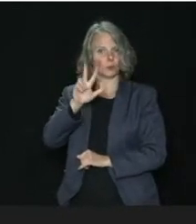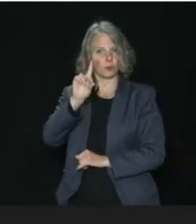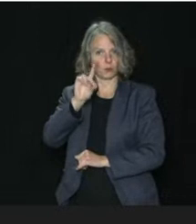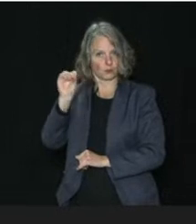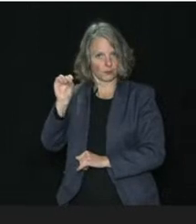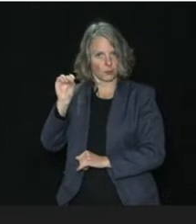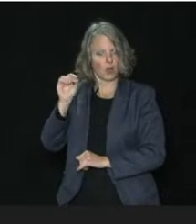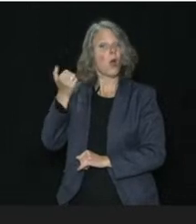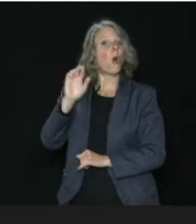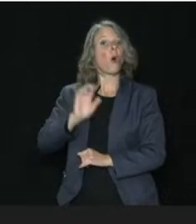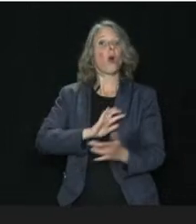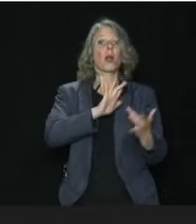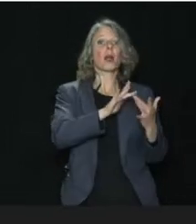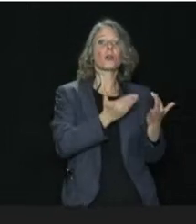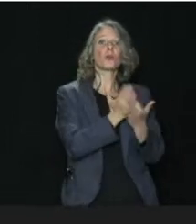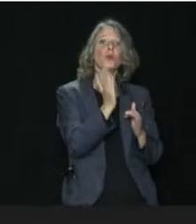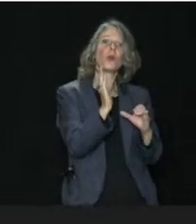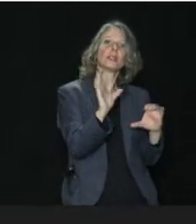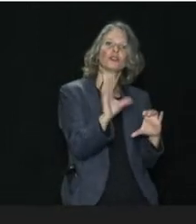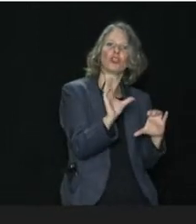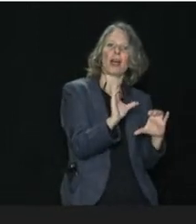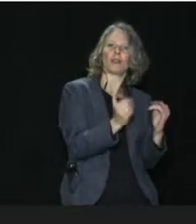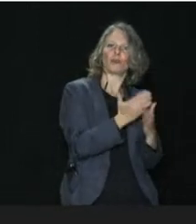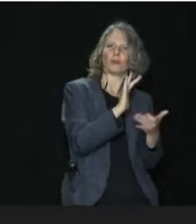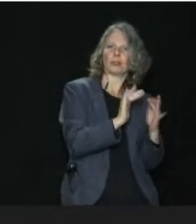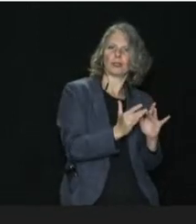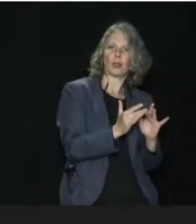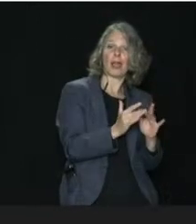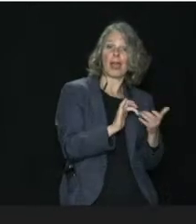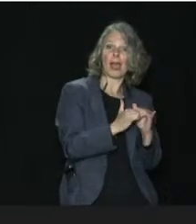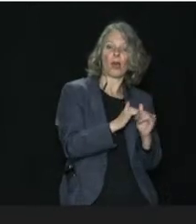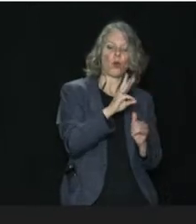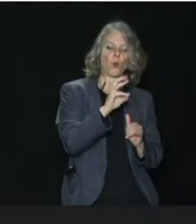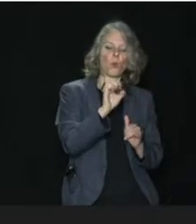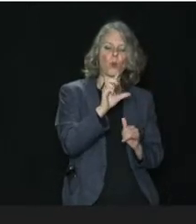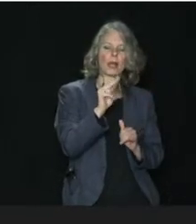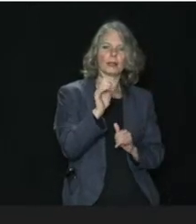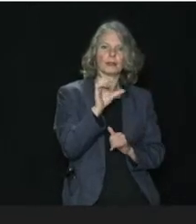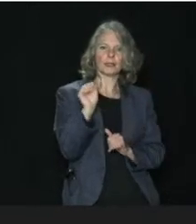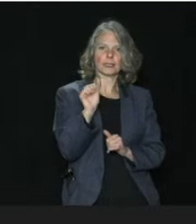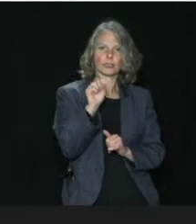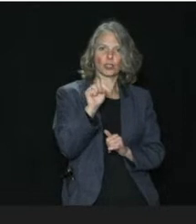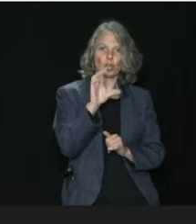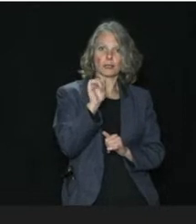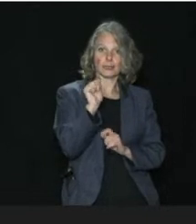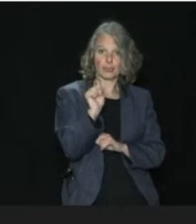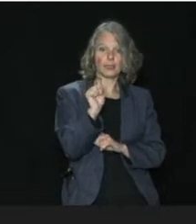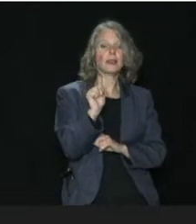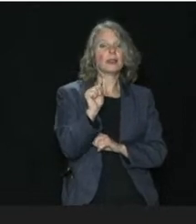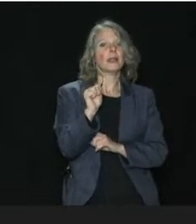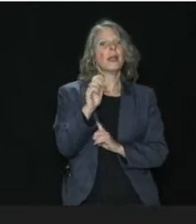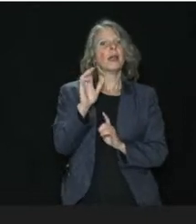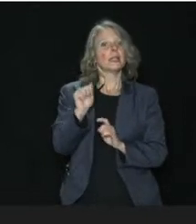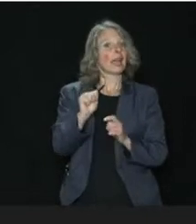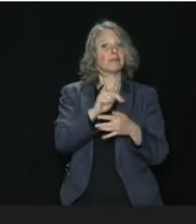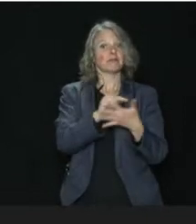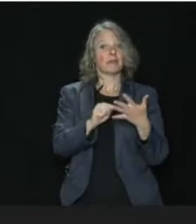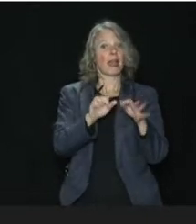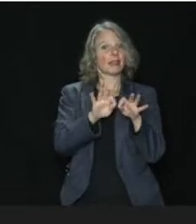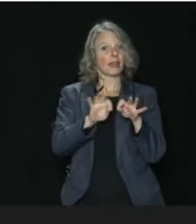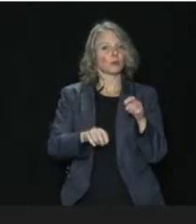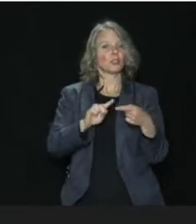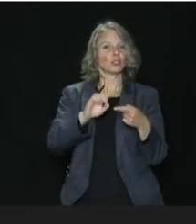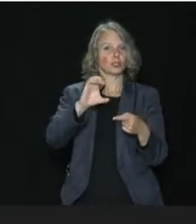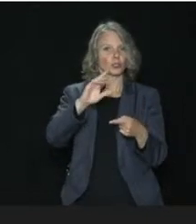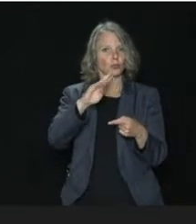1-855-242-3310, or connect to an online chat of hopeforwellness.ca. Telephone counseling is also available in Cree, Ojibwe,